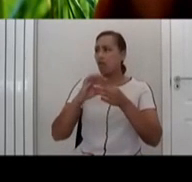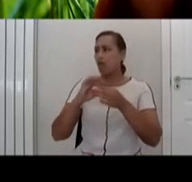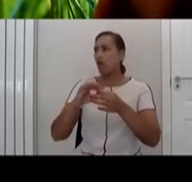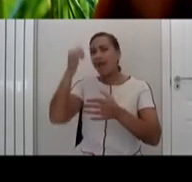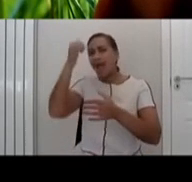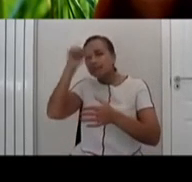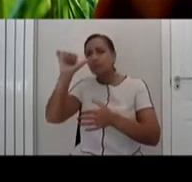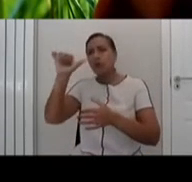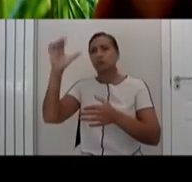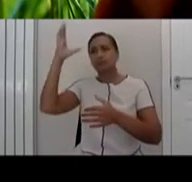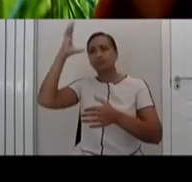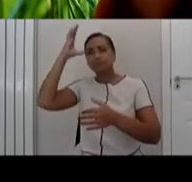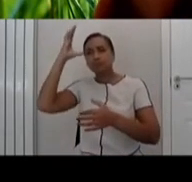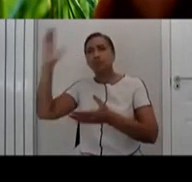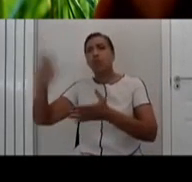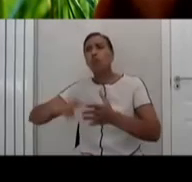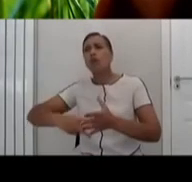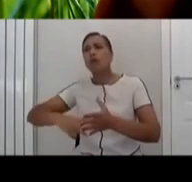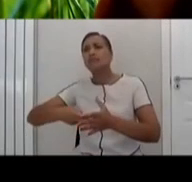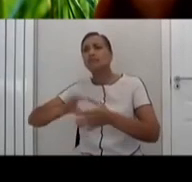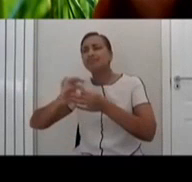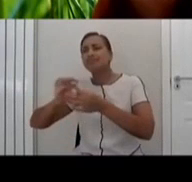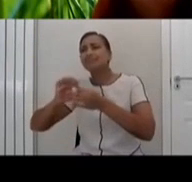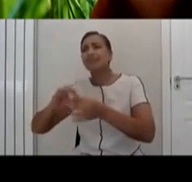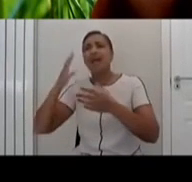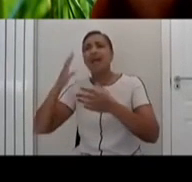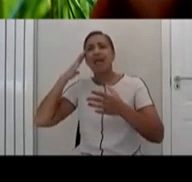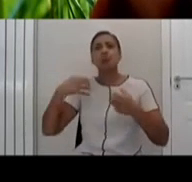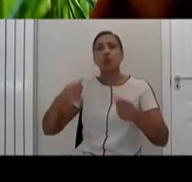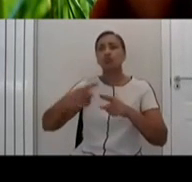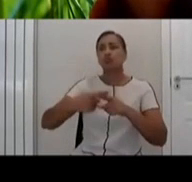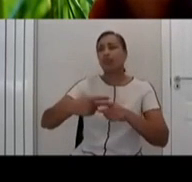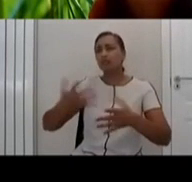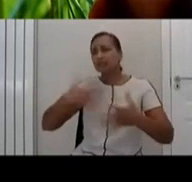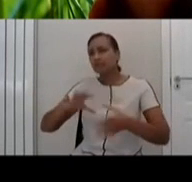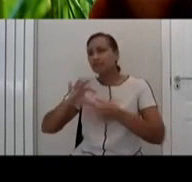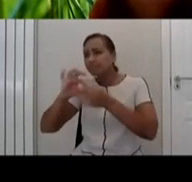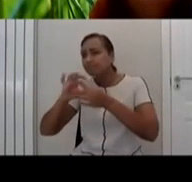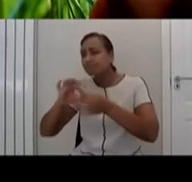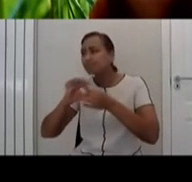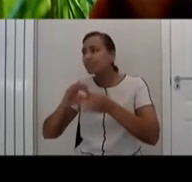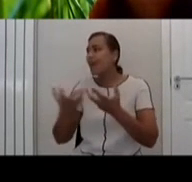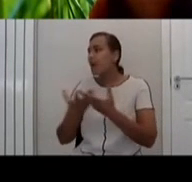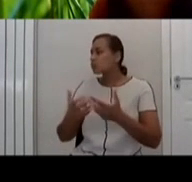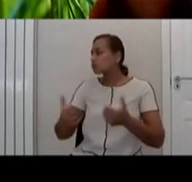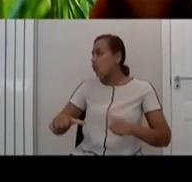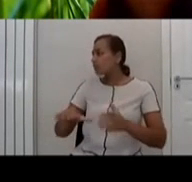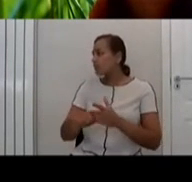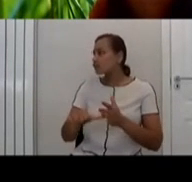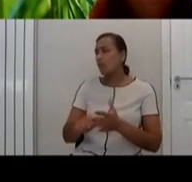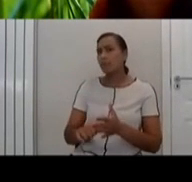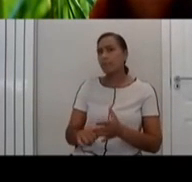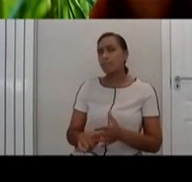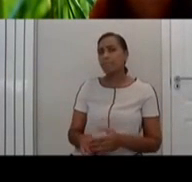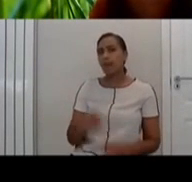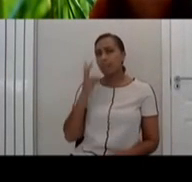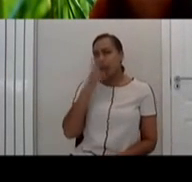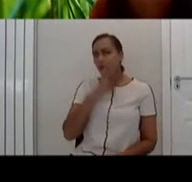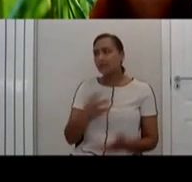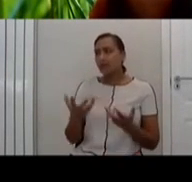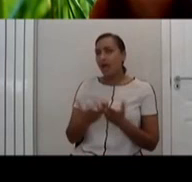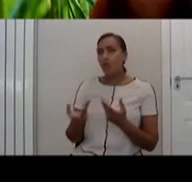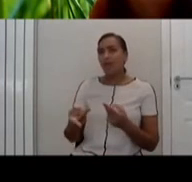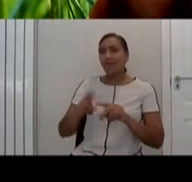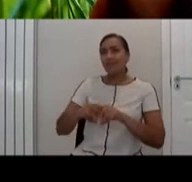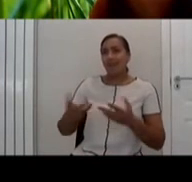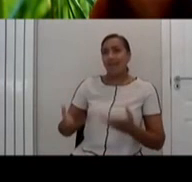see if there's anything that we can do to kind of help mitigate these situations for those that might have been disproportionately affected during